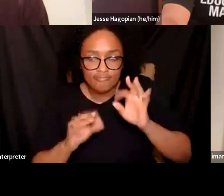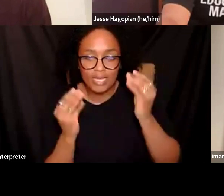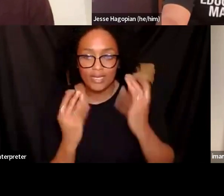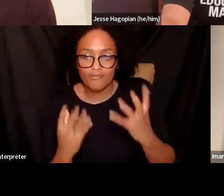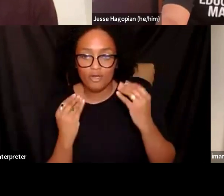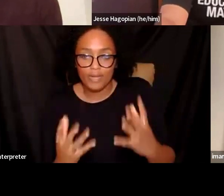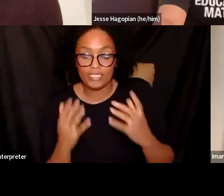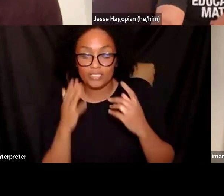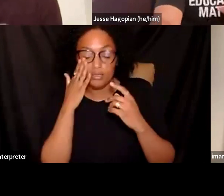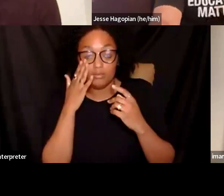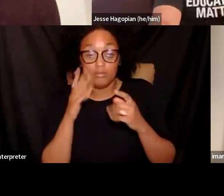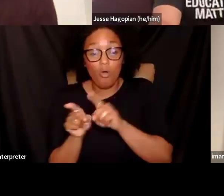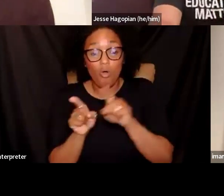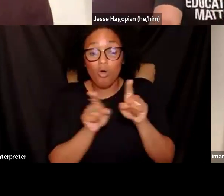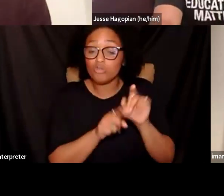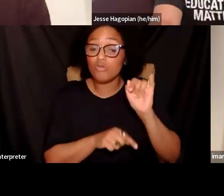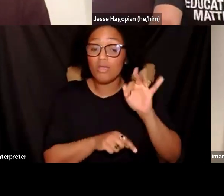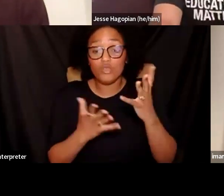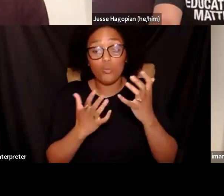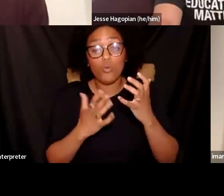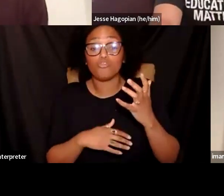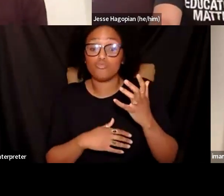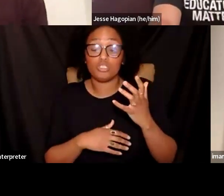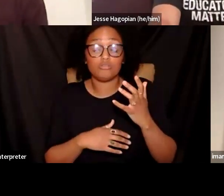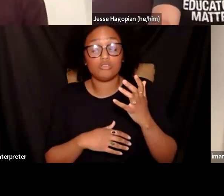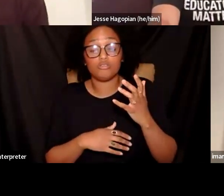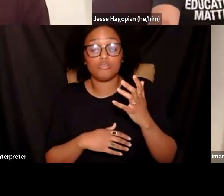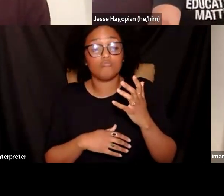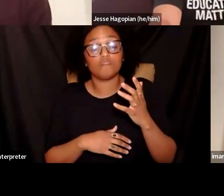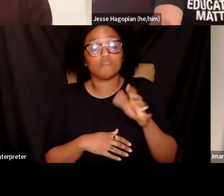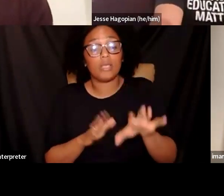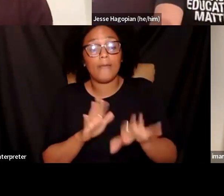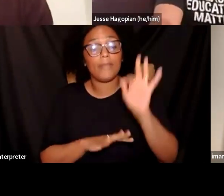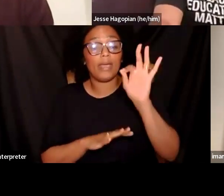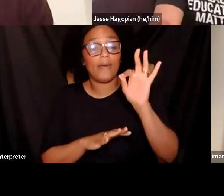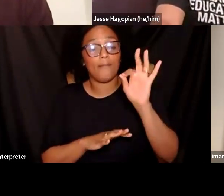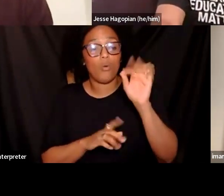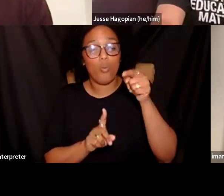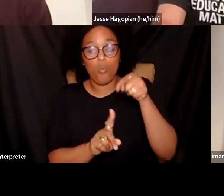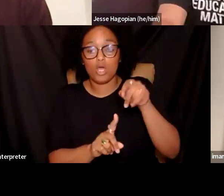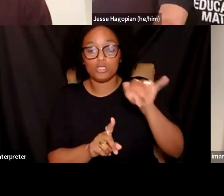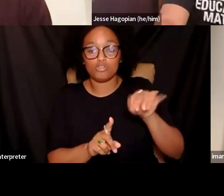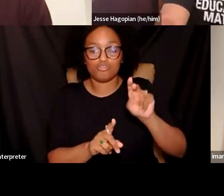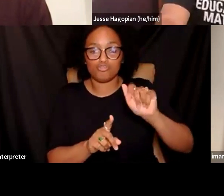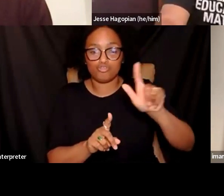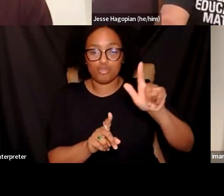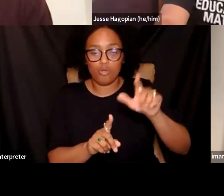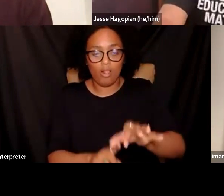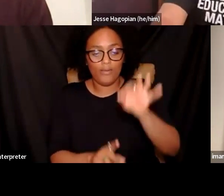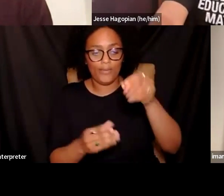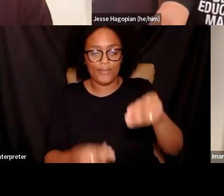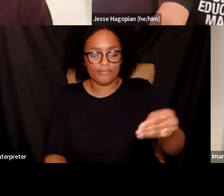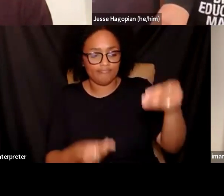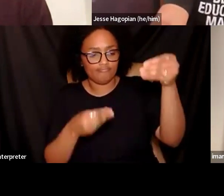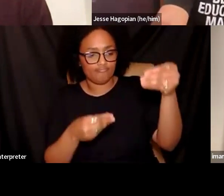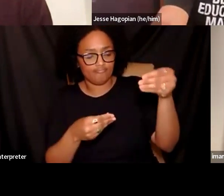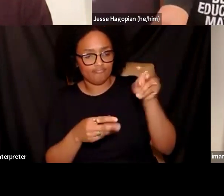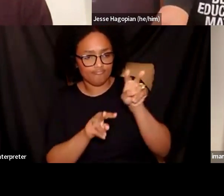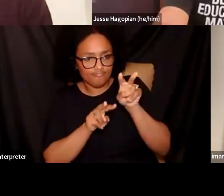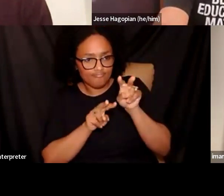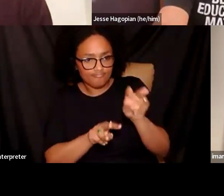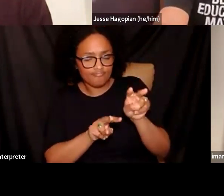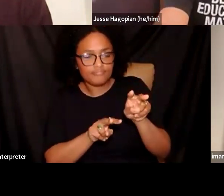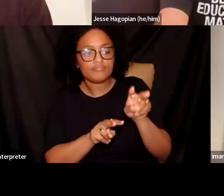that even if you just browse a single issue of a journal, that you get a picture of how these groups